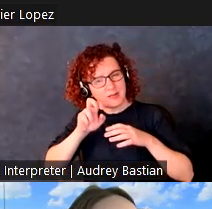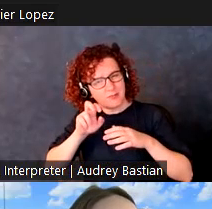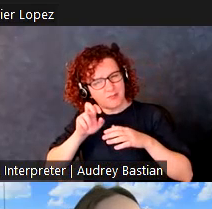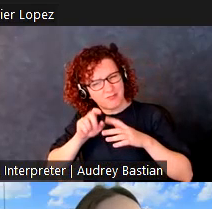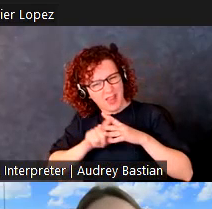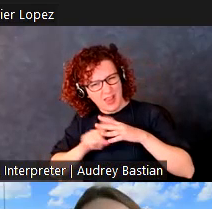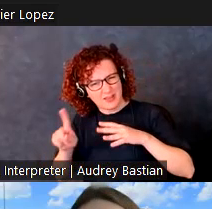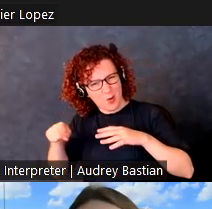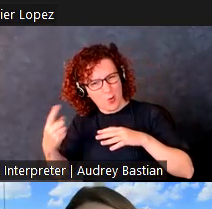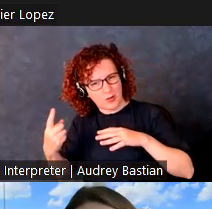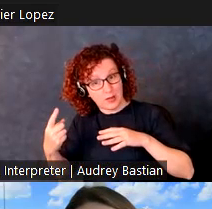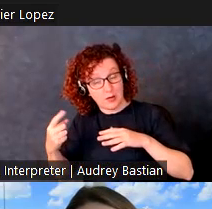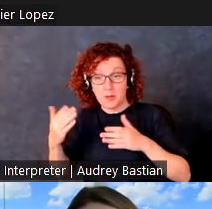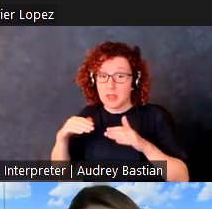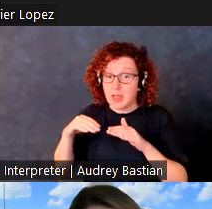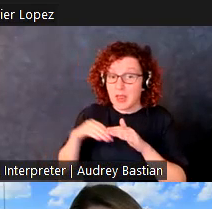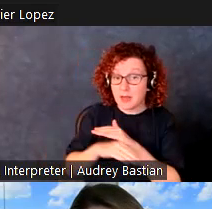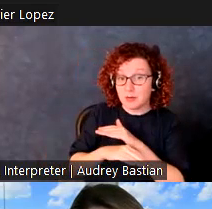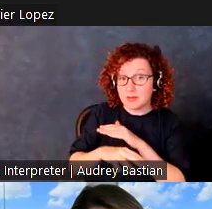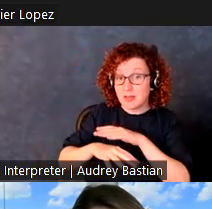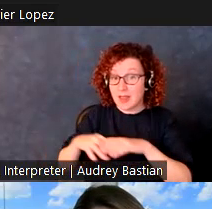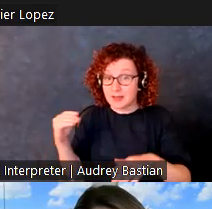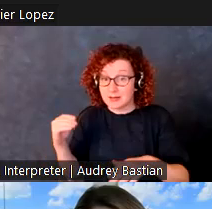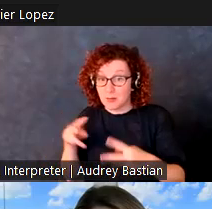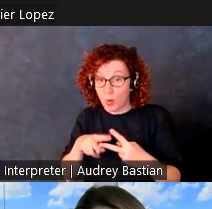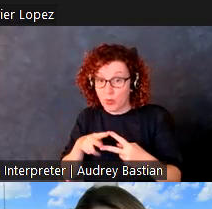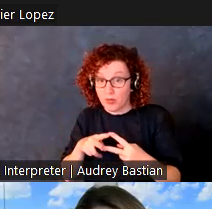make it both an entrance and exit?